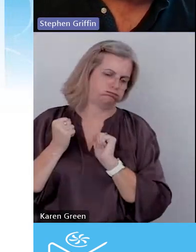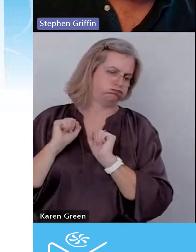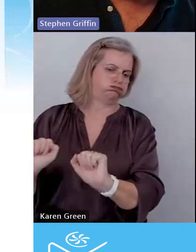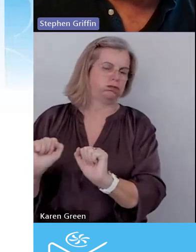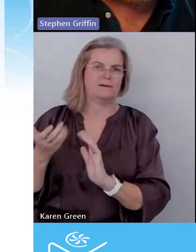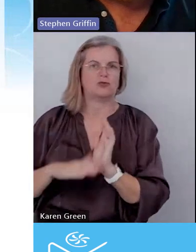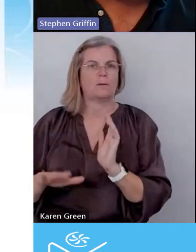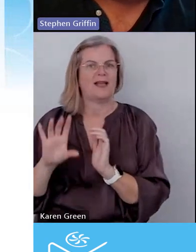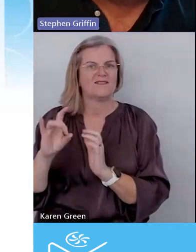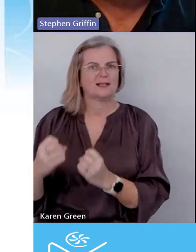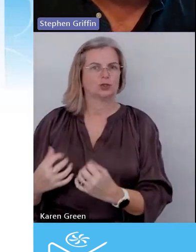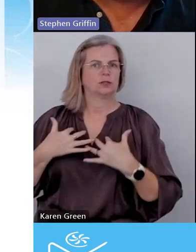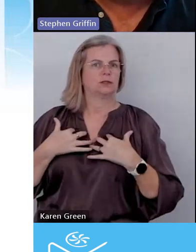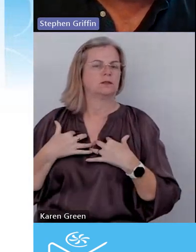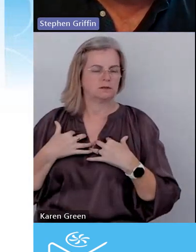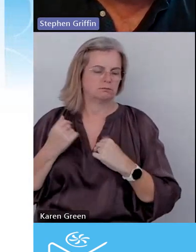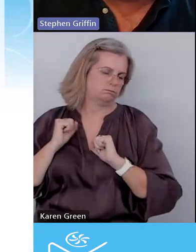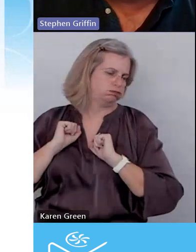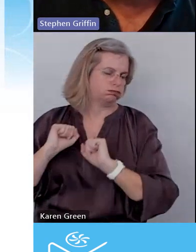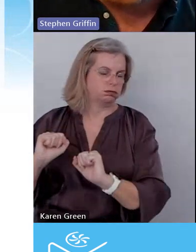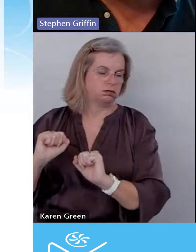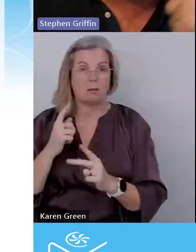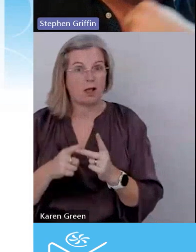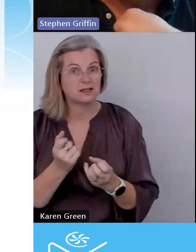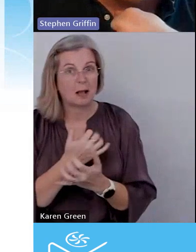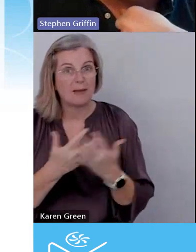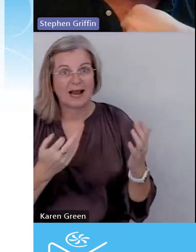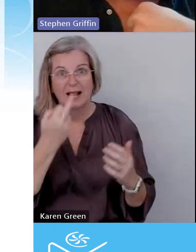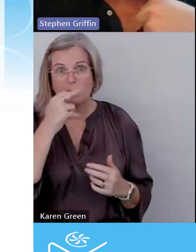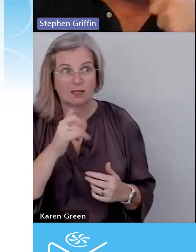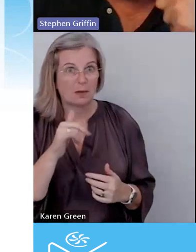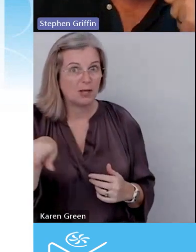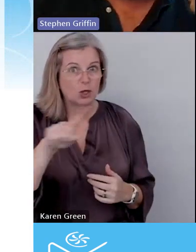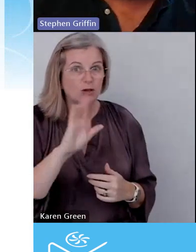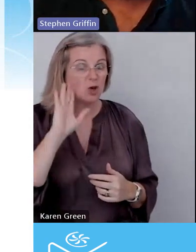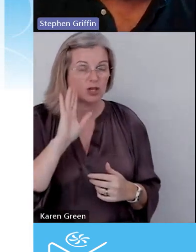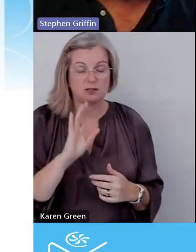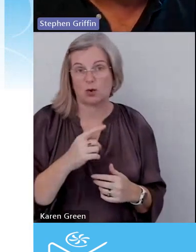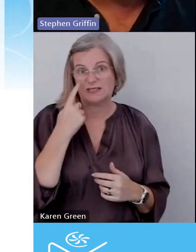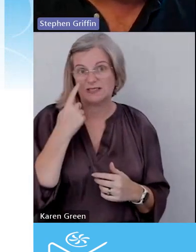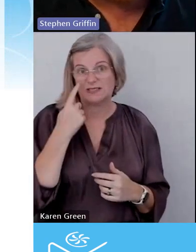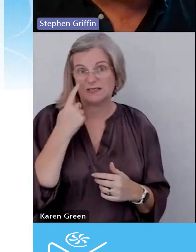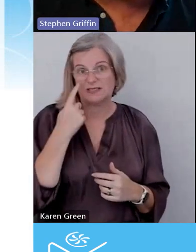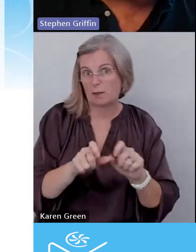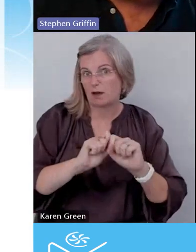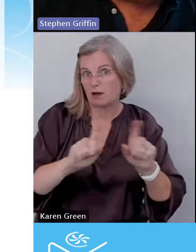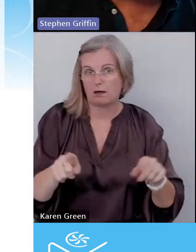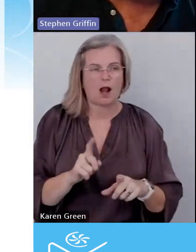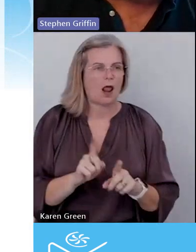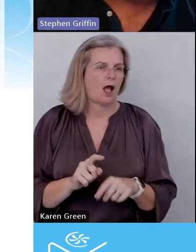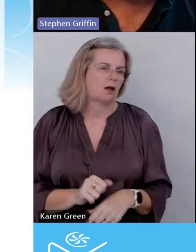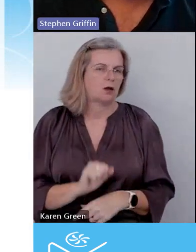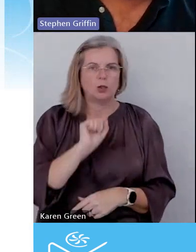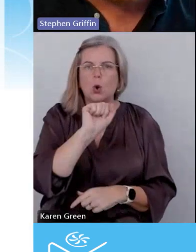infections, and try and dispel some myths, many of which you may have heard in various tabloid headlines around things like your immune muscles